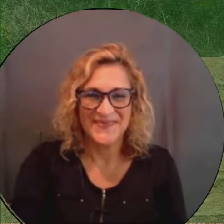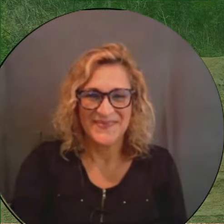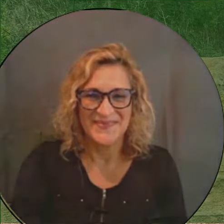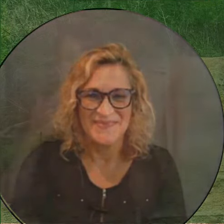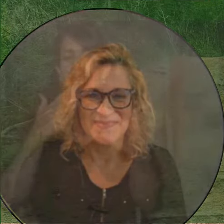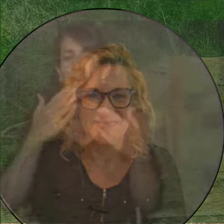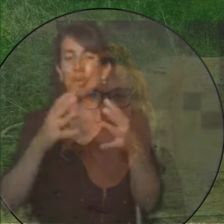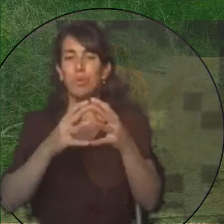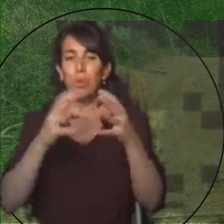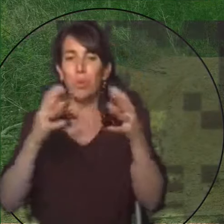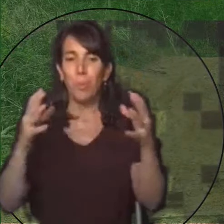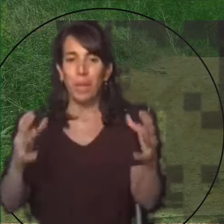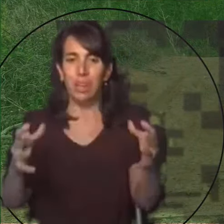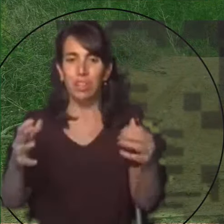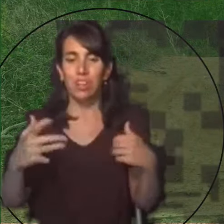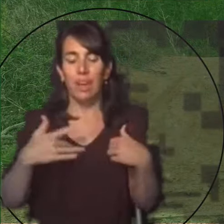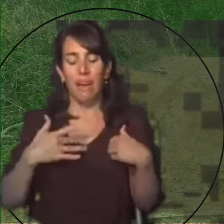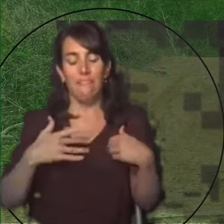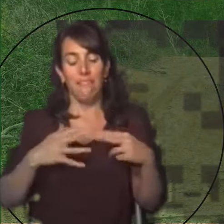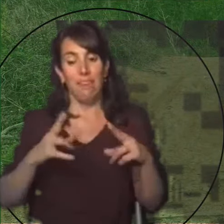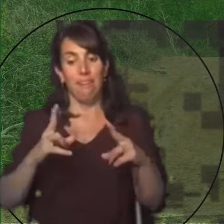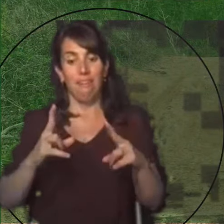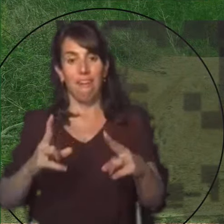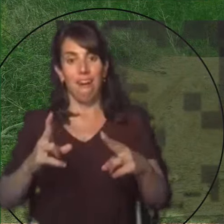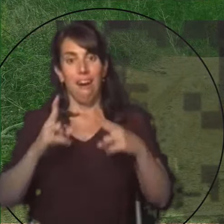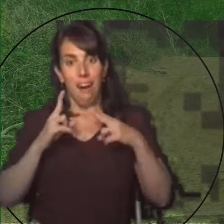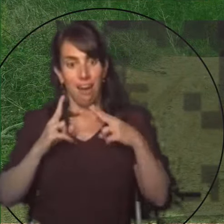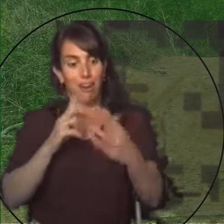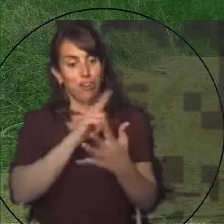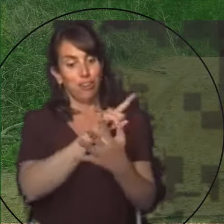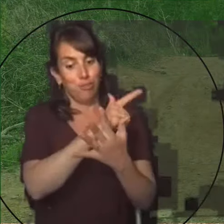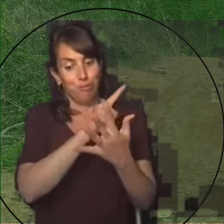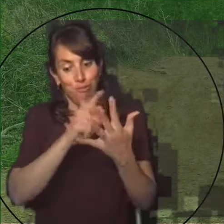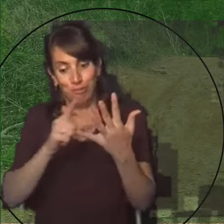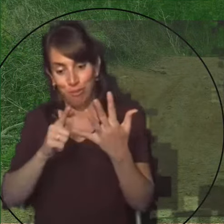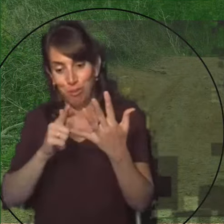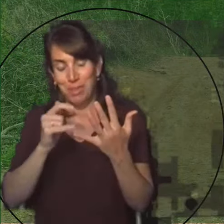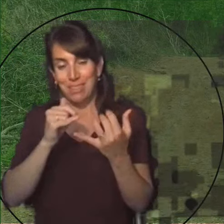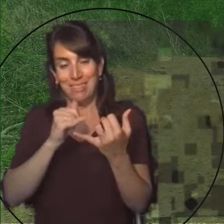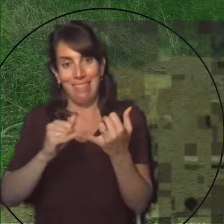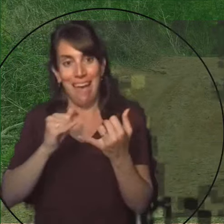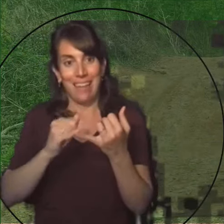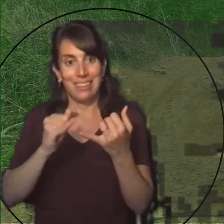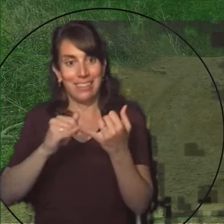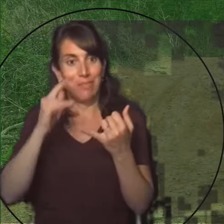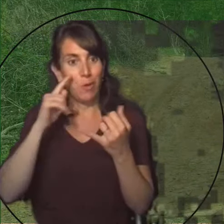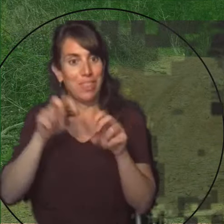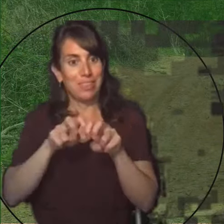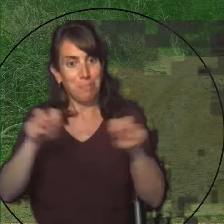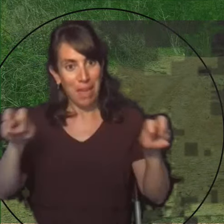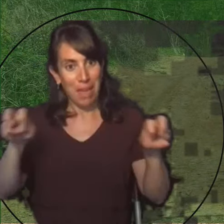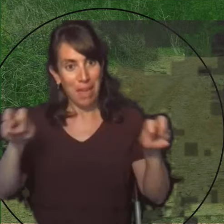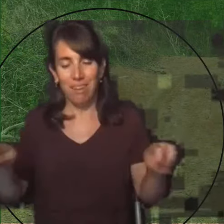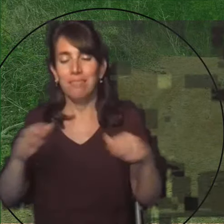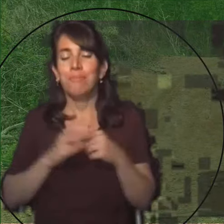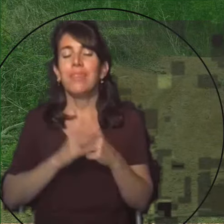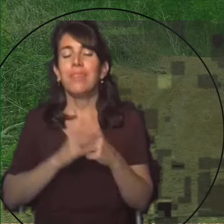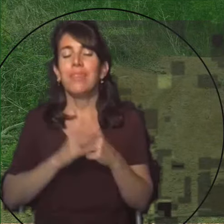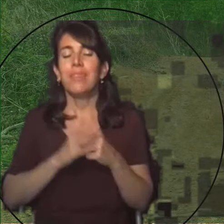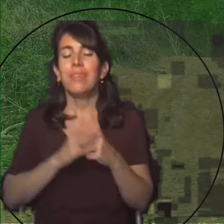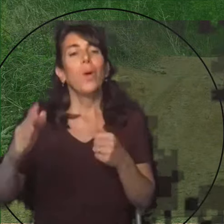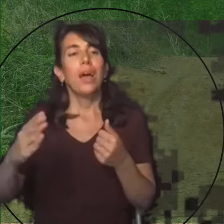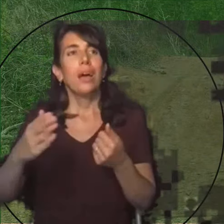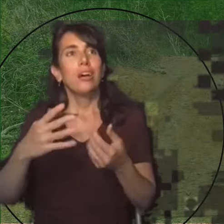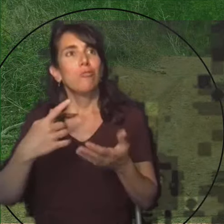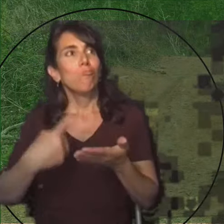It's an honor to be at the end of this panel of amazing people. I'm going to just talk really very quickly, but not too fast for our